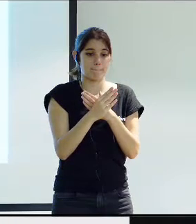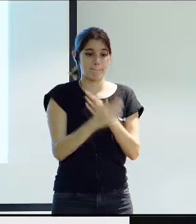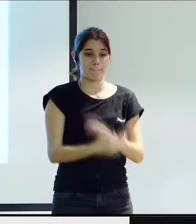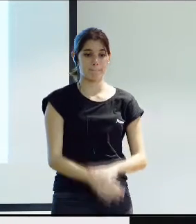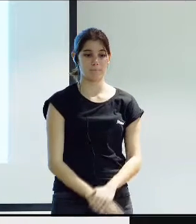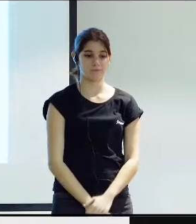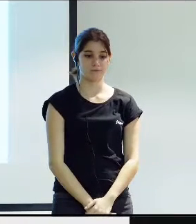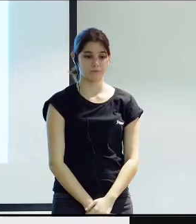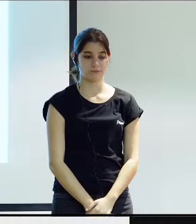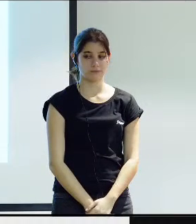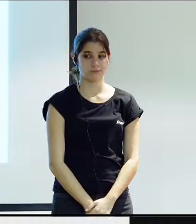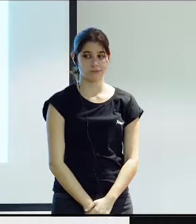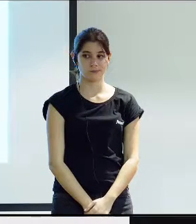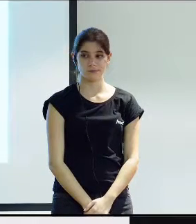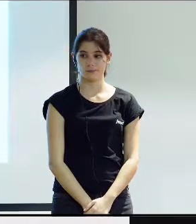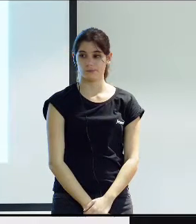precisely in the